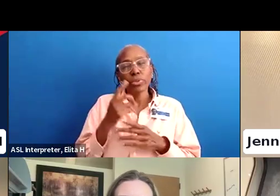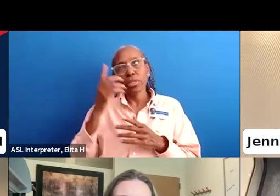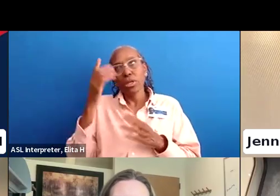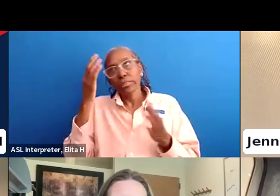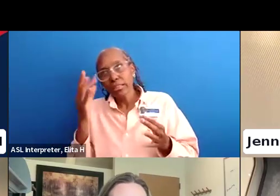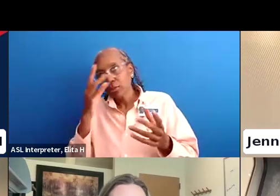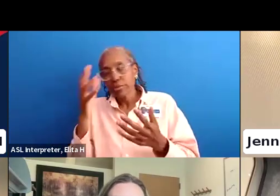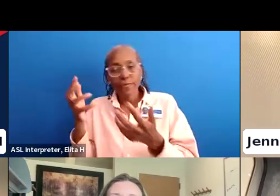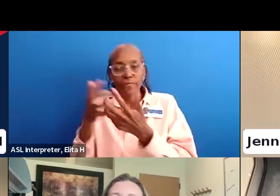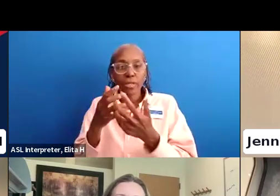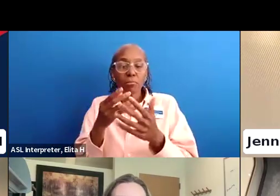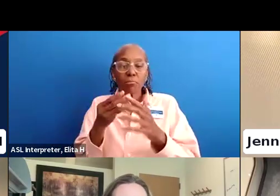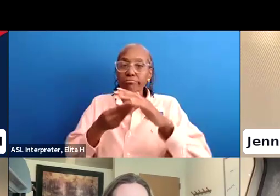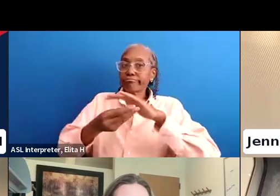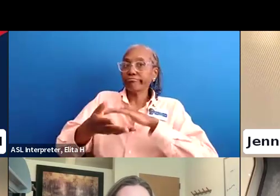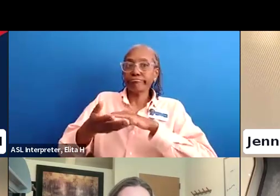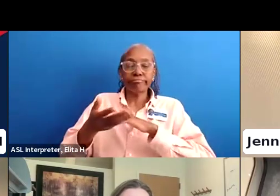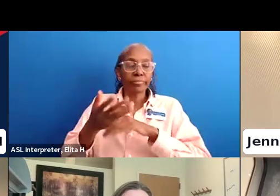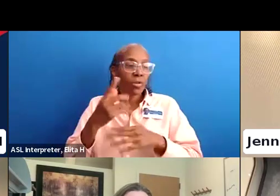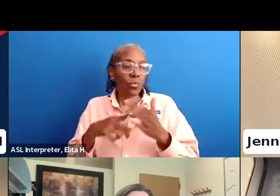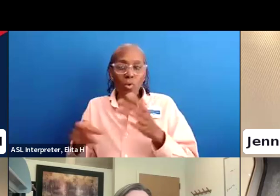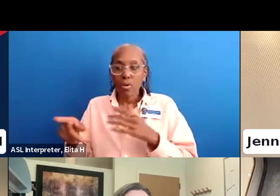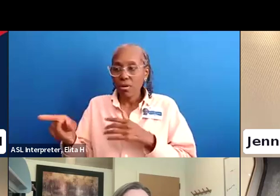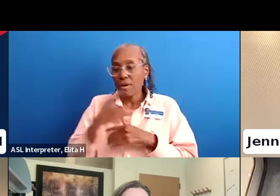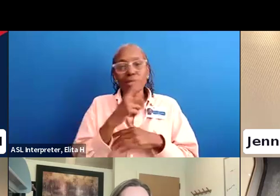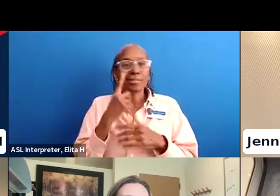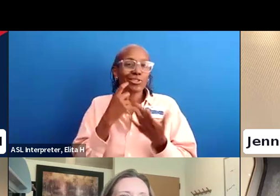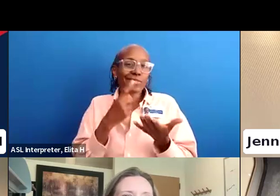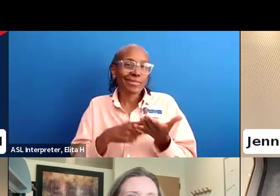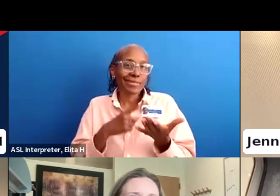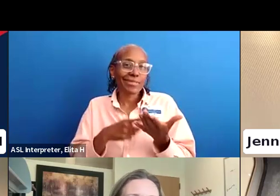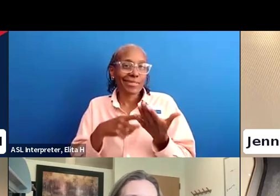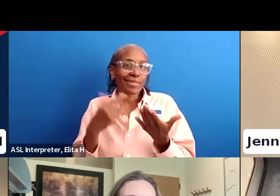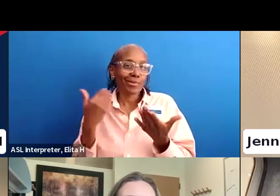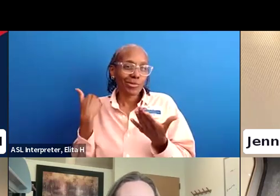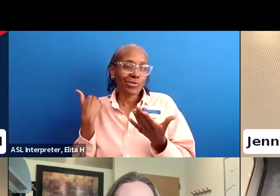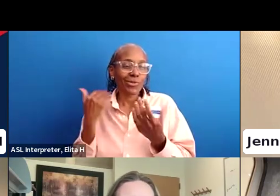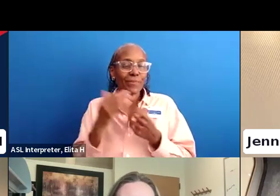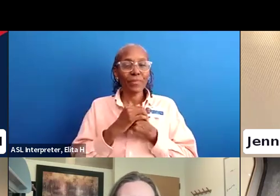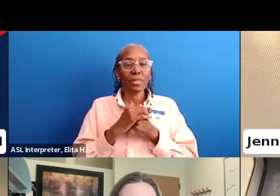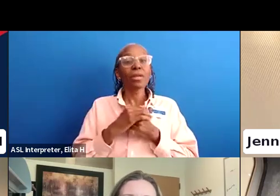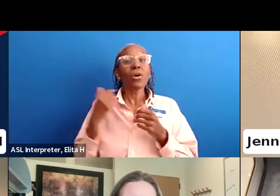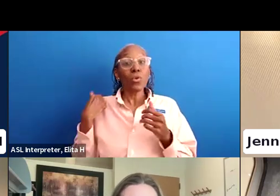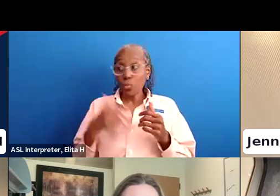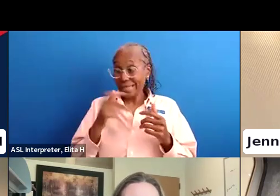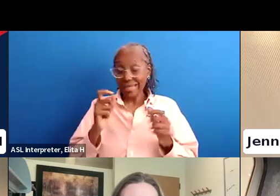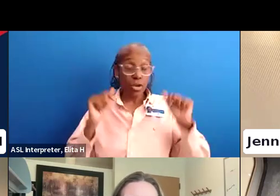in right now. But I do want to plug what what we were talking about earlier, in that we need all the voices in